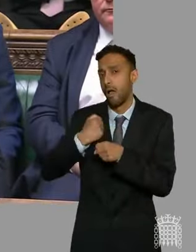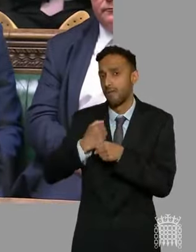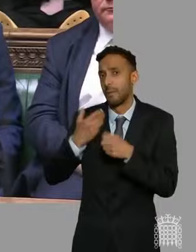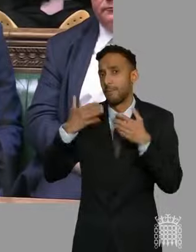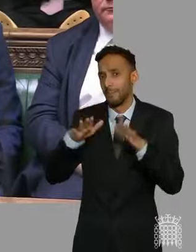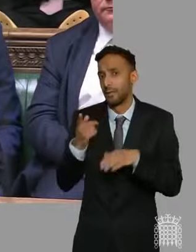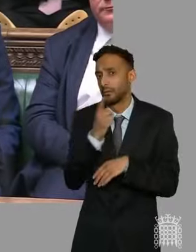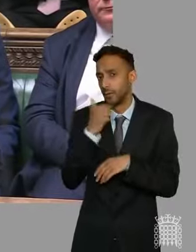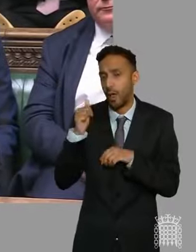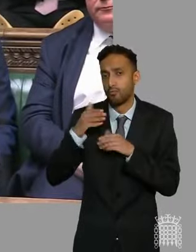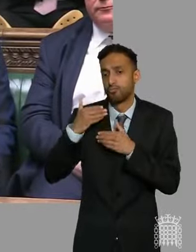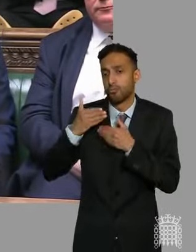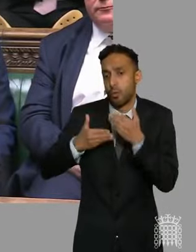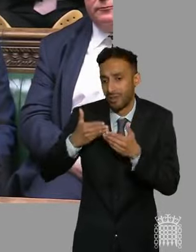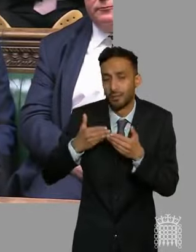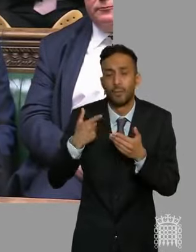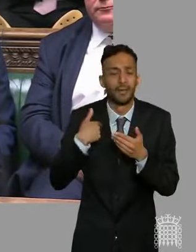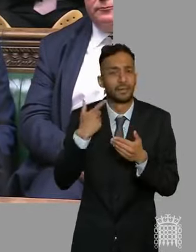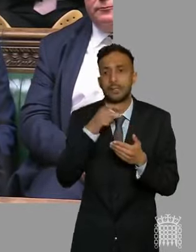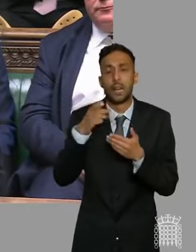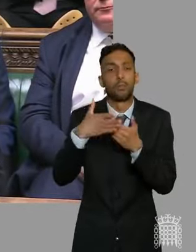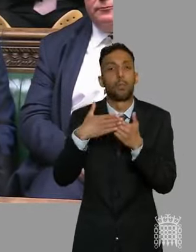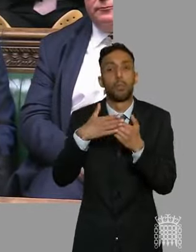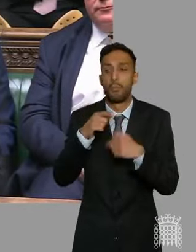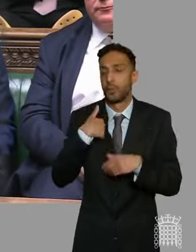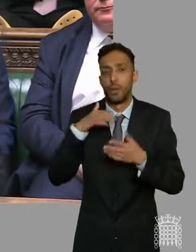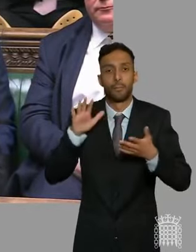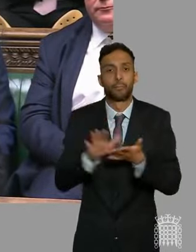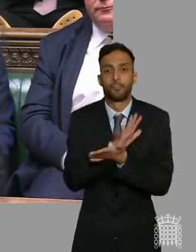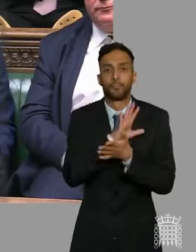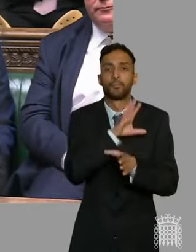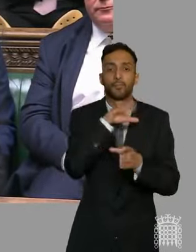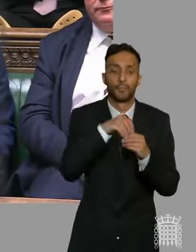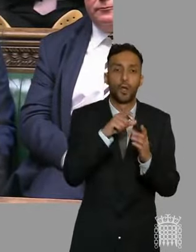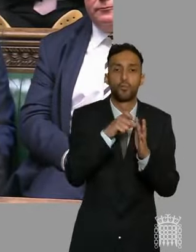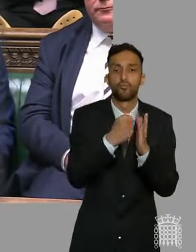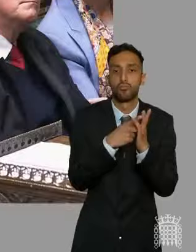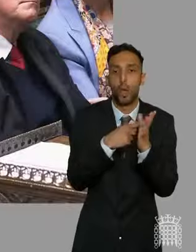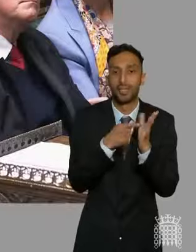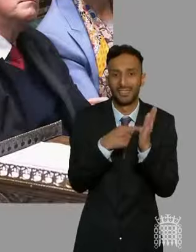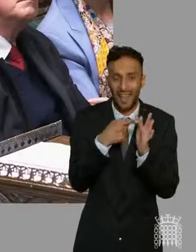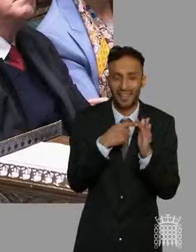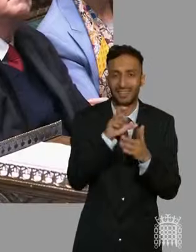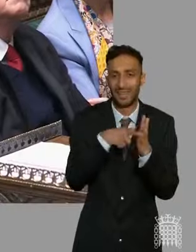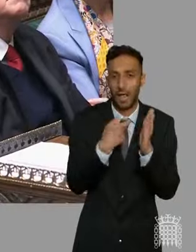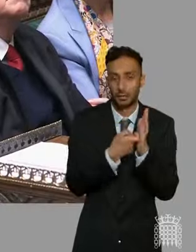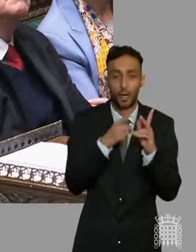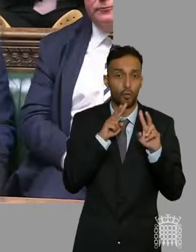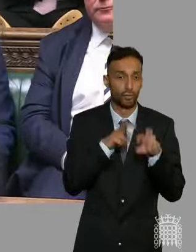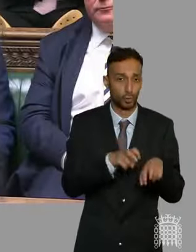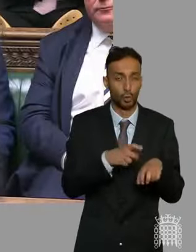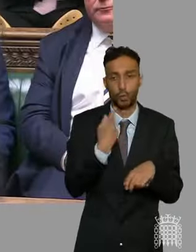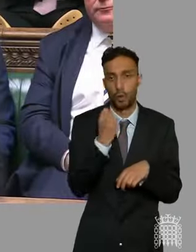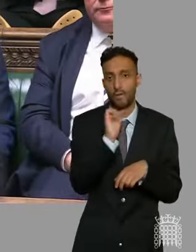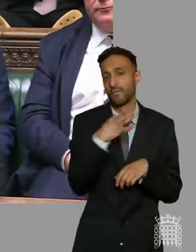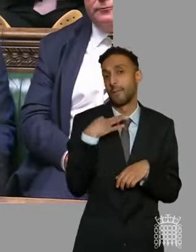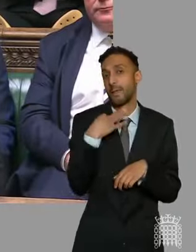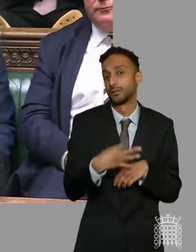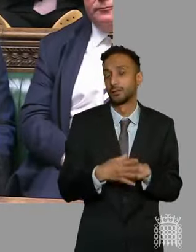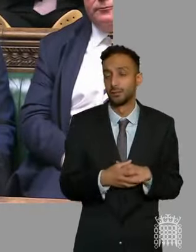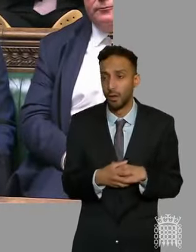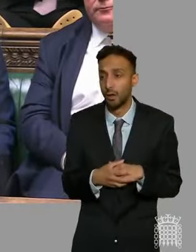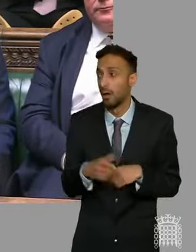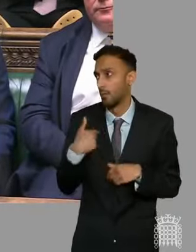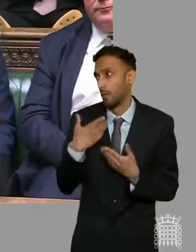Research, the charity, as an ambassador. I'm grateful to the Health Secretary for his engagement thus far, and could I ask the Prime Minister